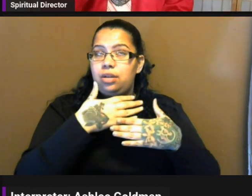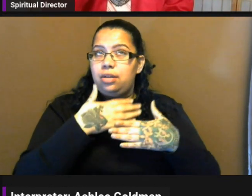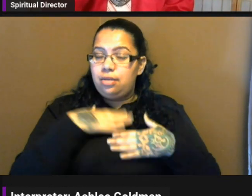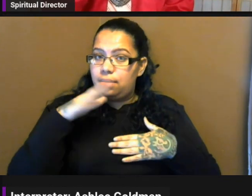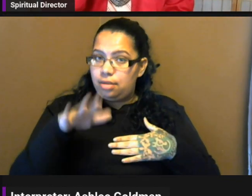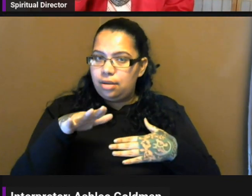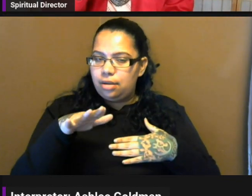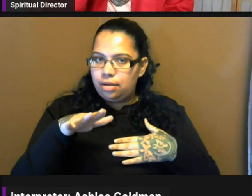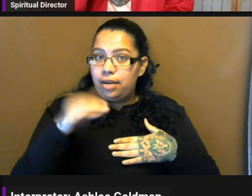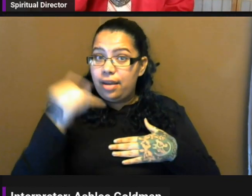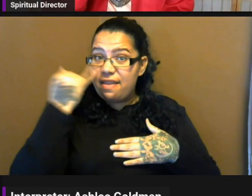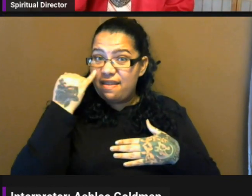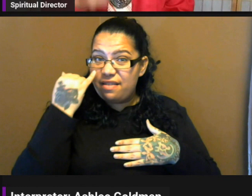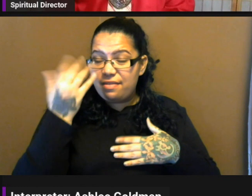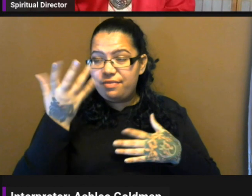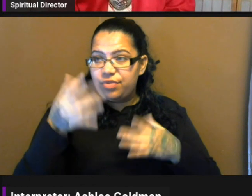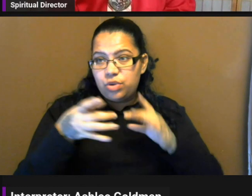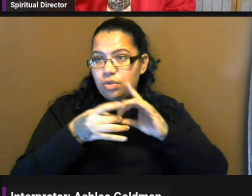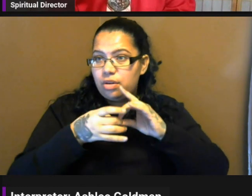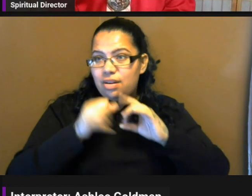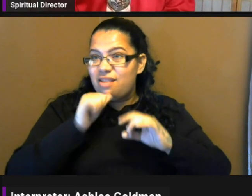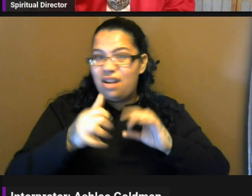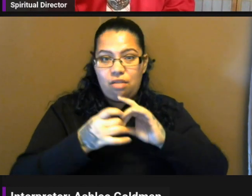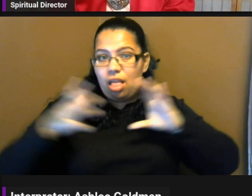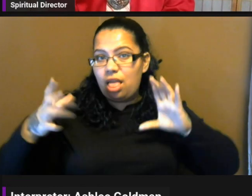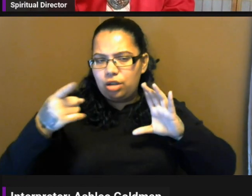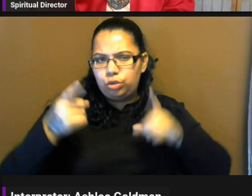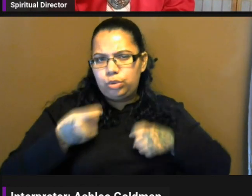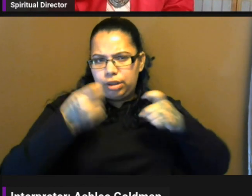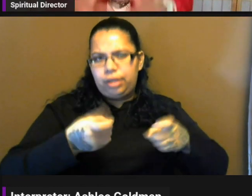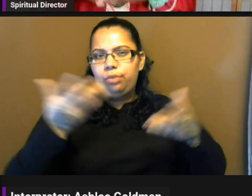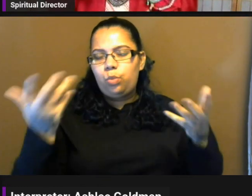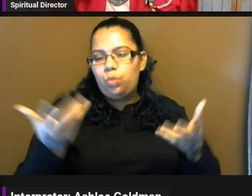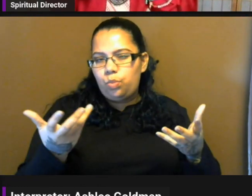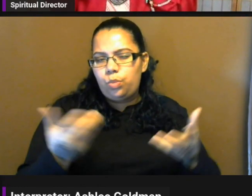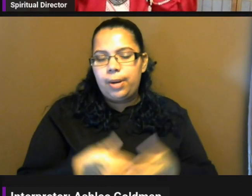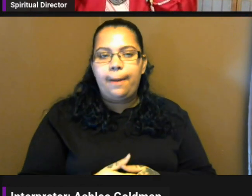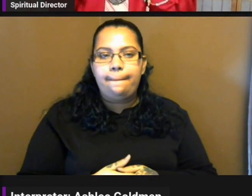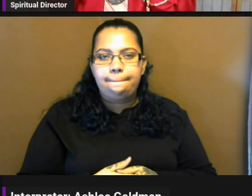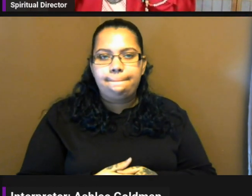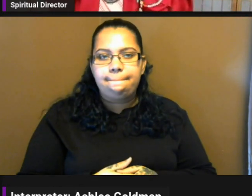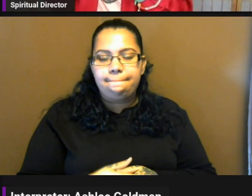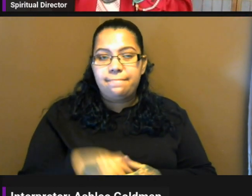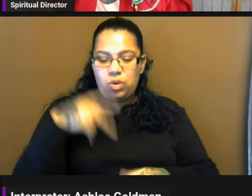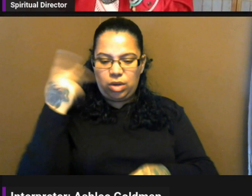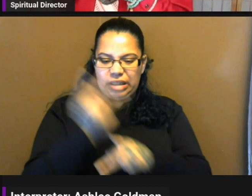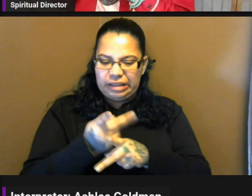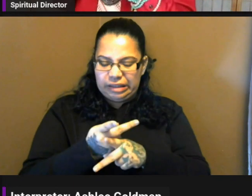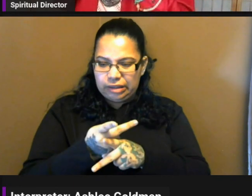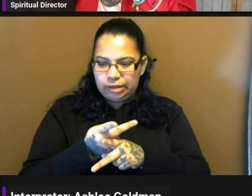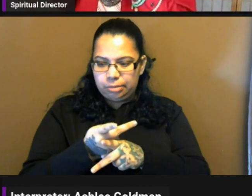By not releasing it, what have you been given? The holding on to it